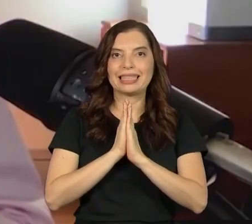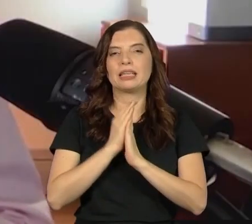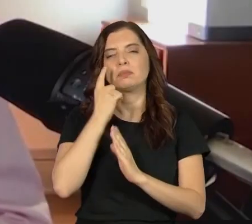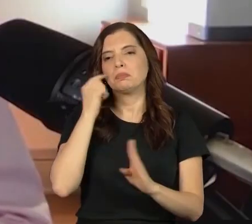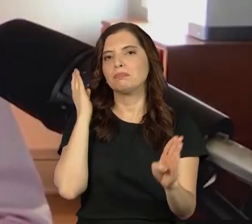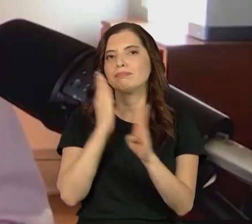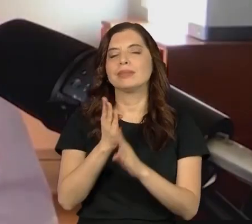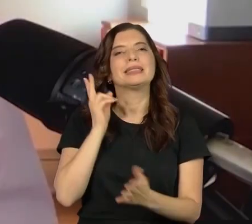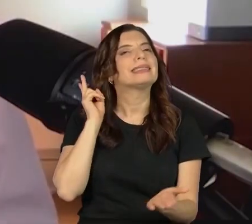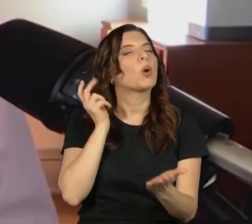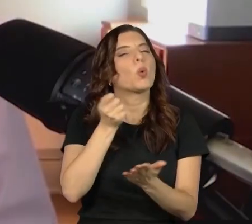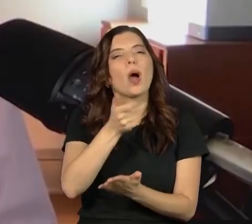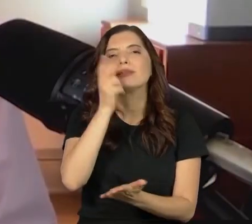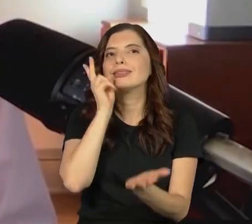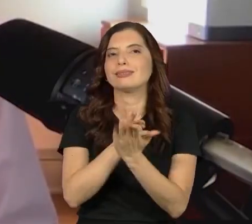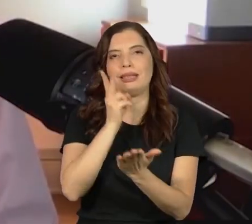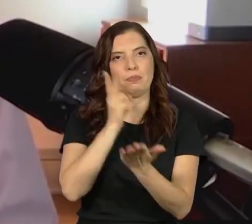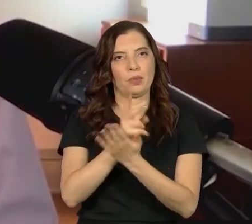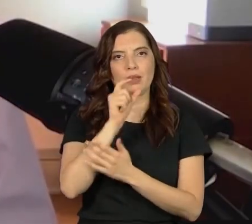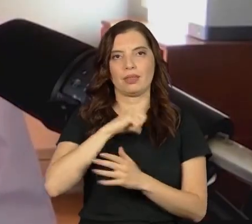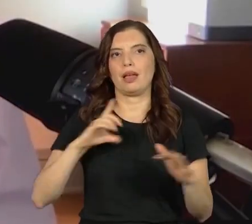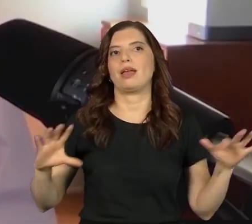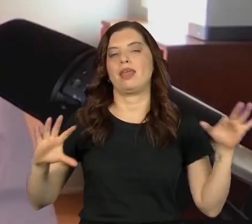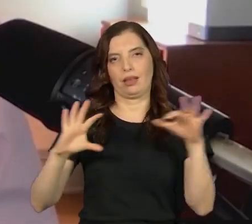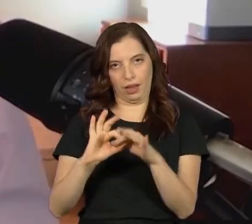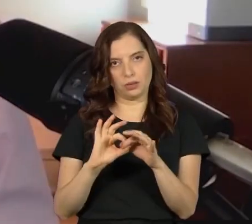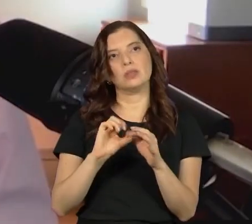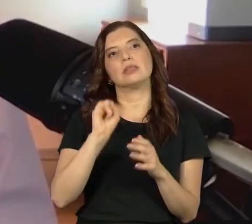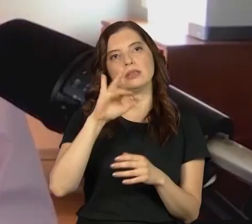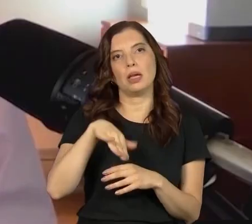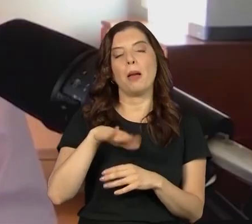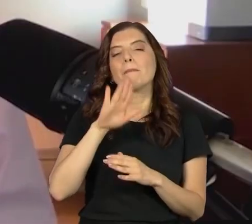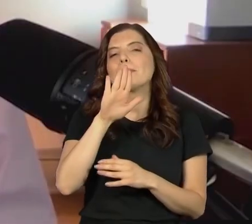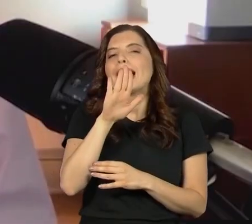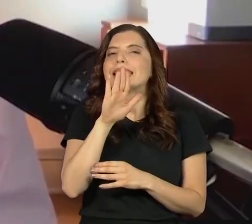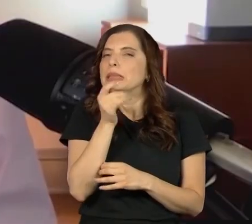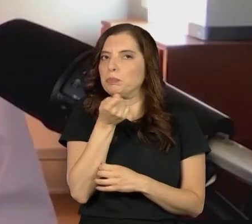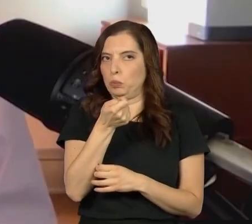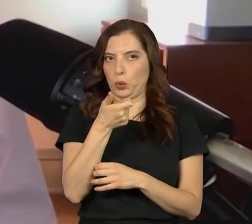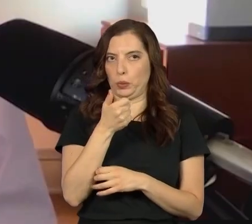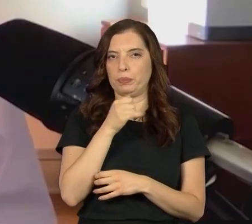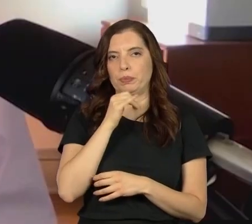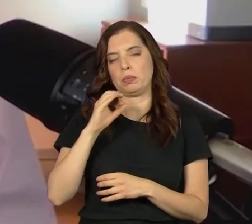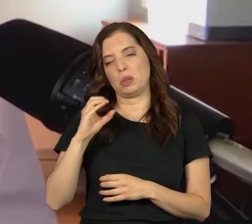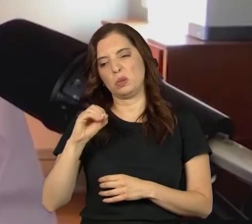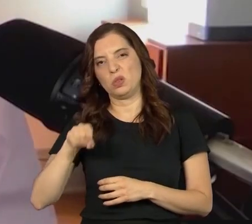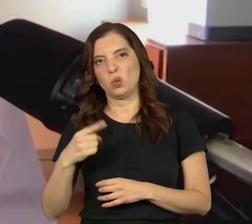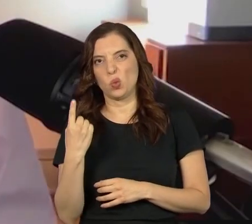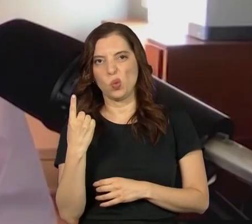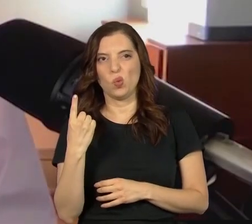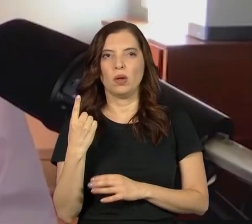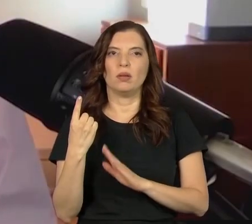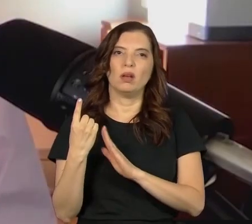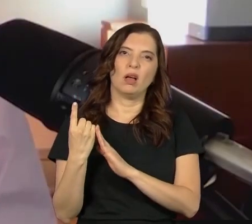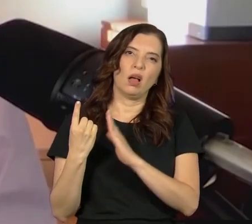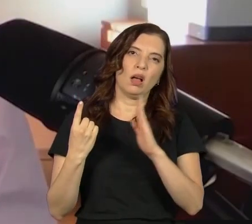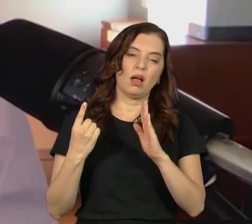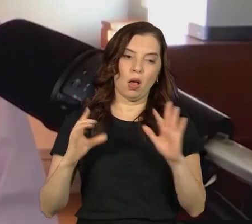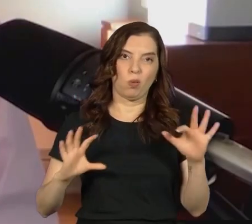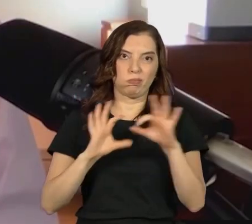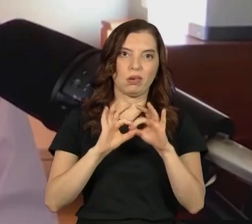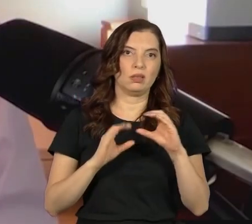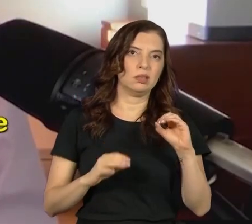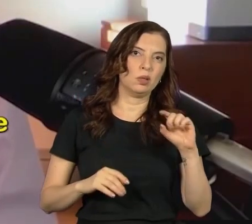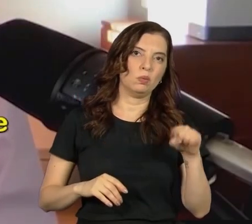finding is almost always that there is a correlation, but it's a very small number. You get correlations around 0.1. The